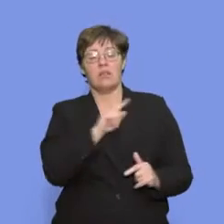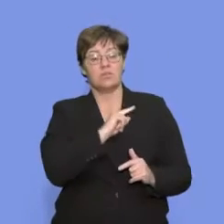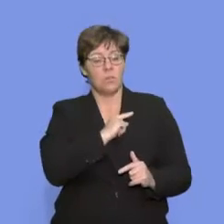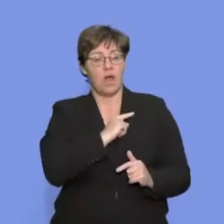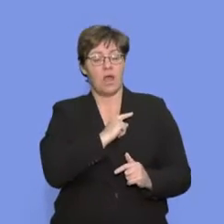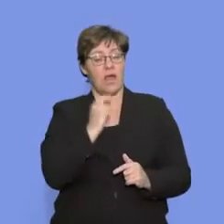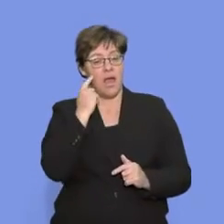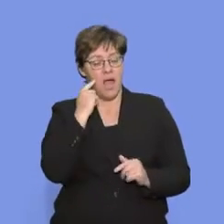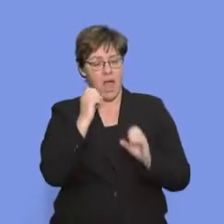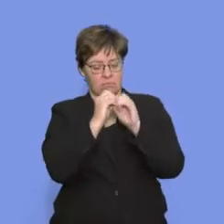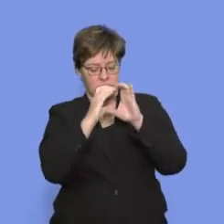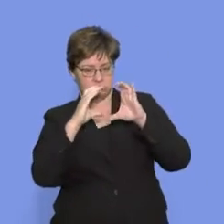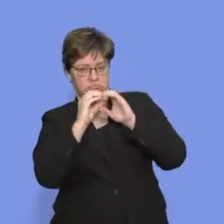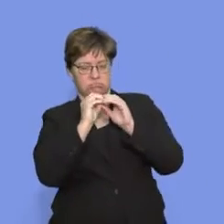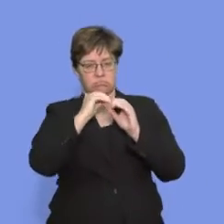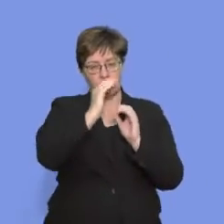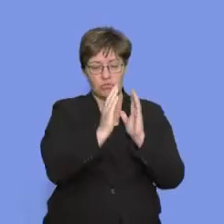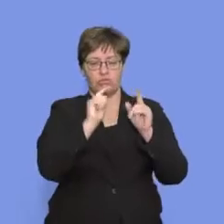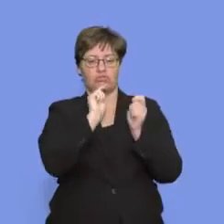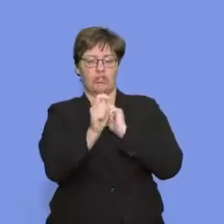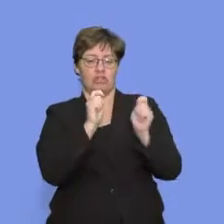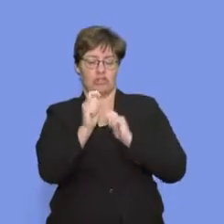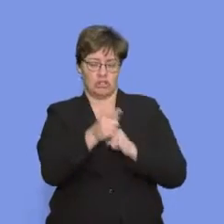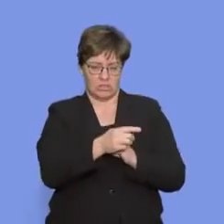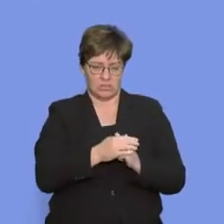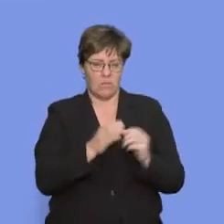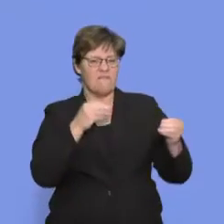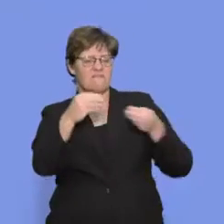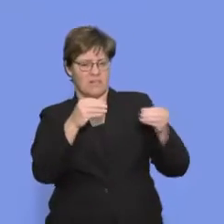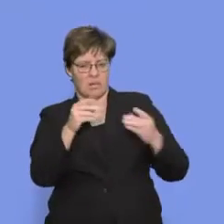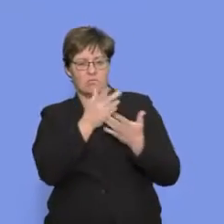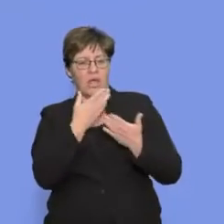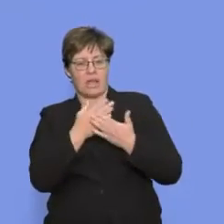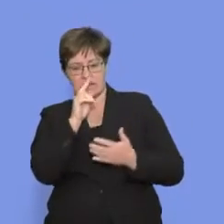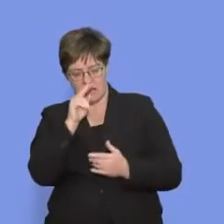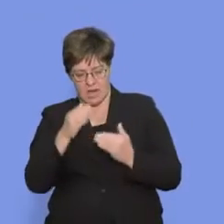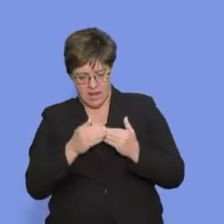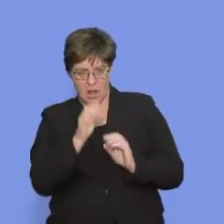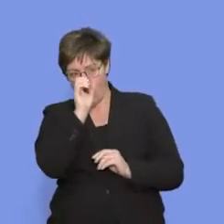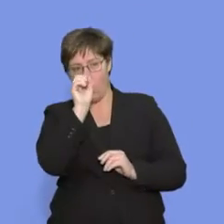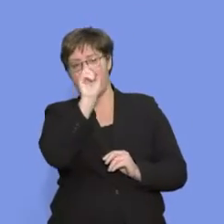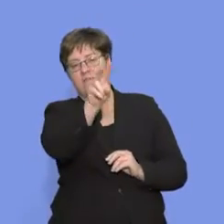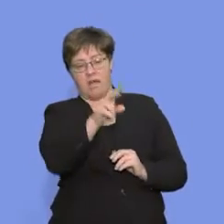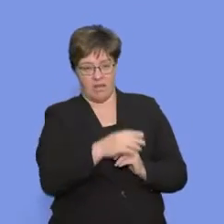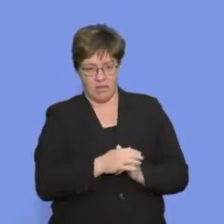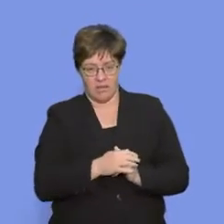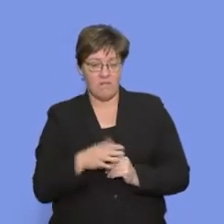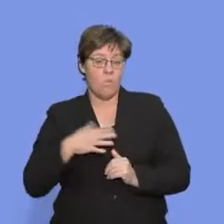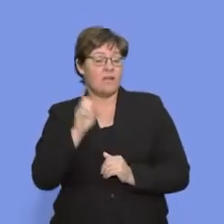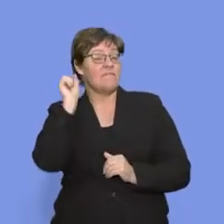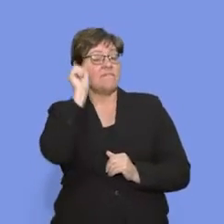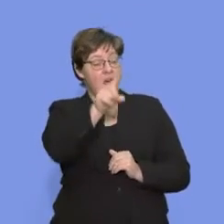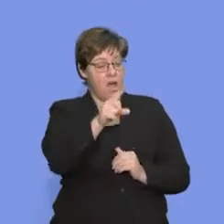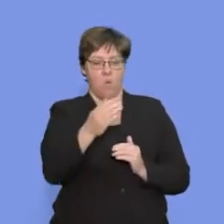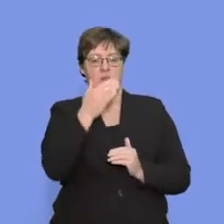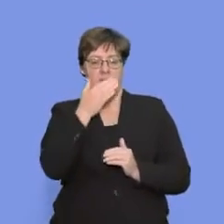actually change shape, and that can determine where you look. That's determined by where you look. If you look far and where you look